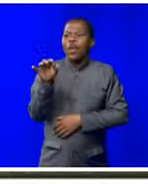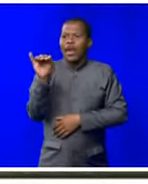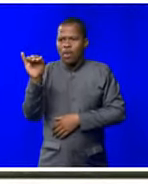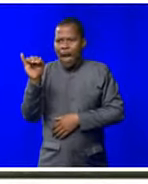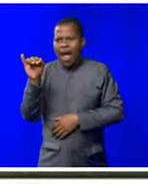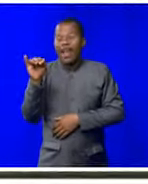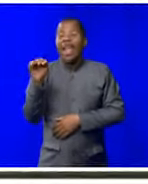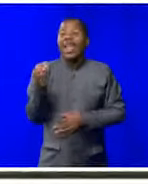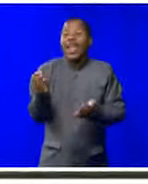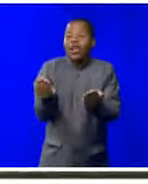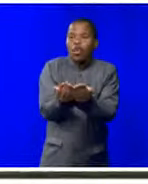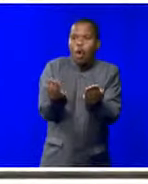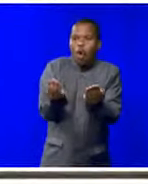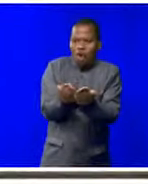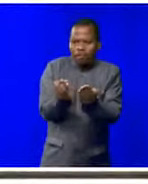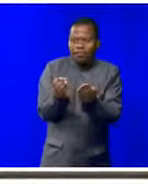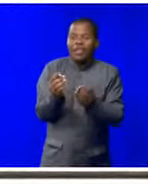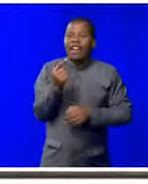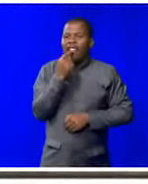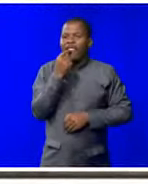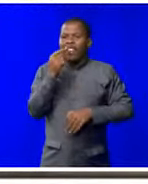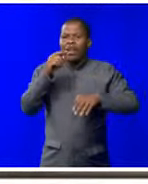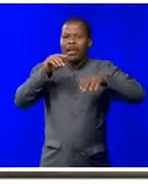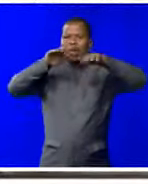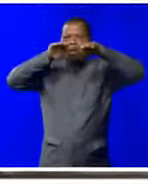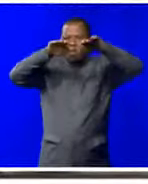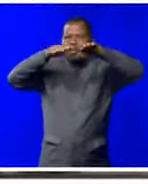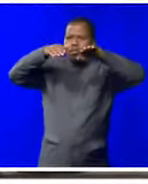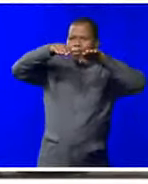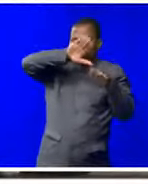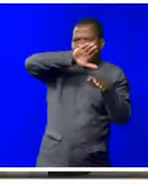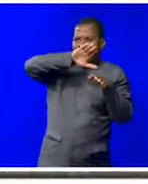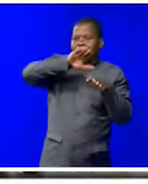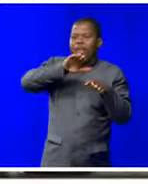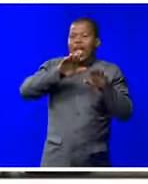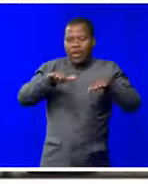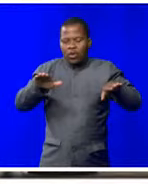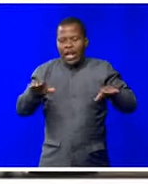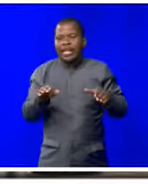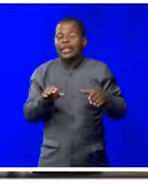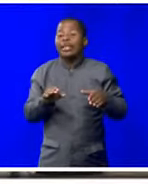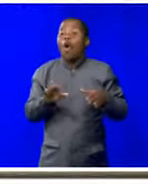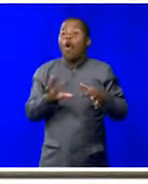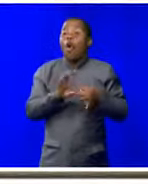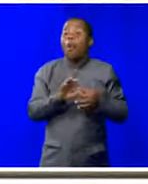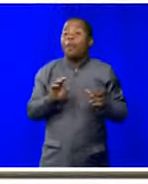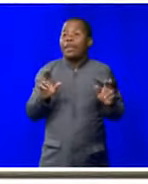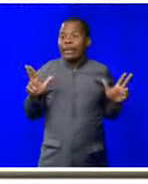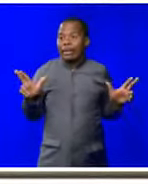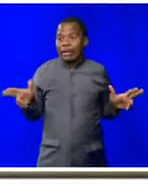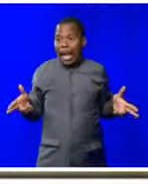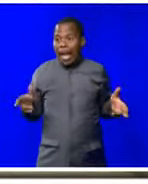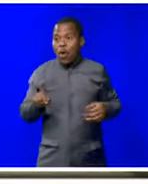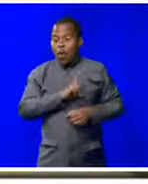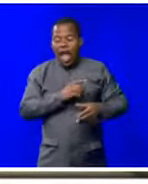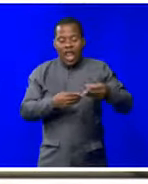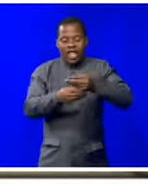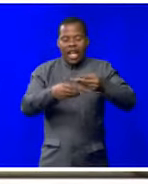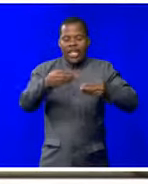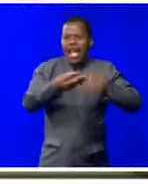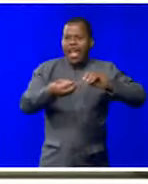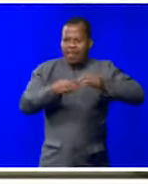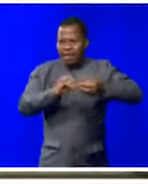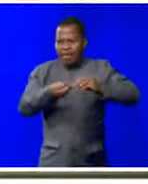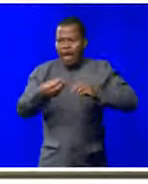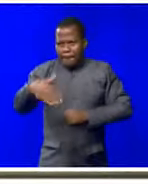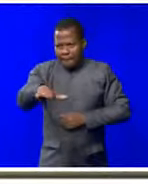school roofless and damaged. Learners were forced to stay home during the process. The European Union and UNICEF, as